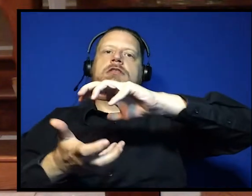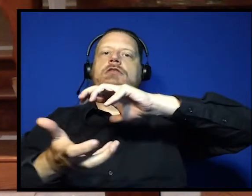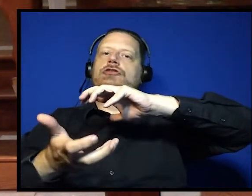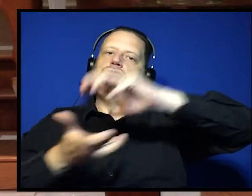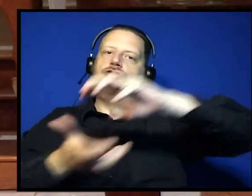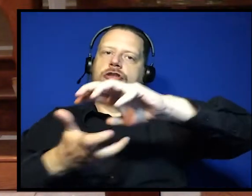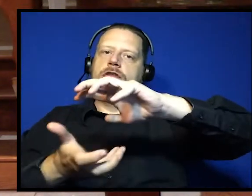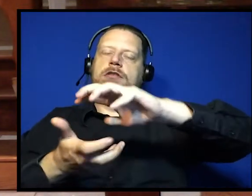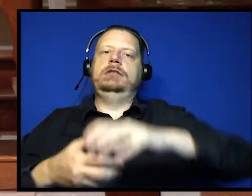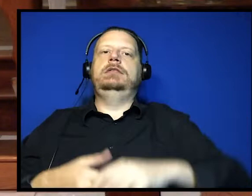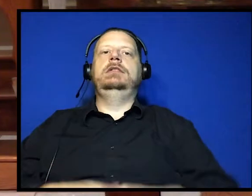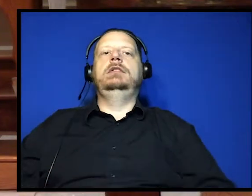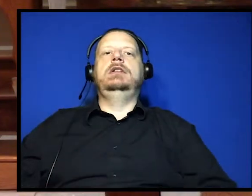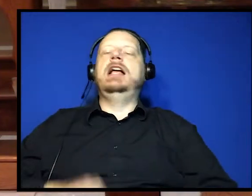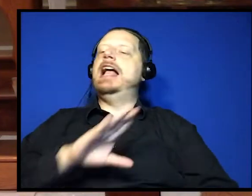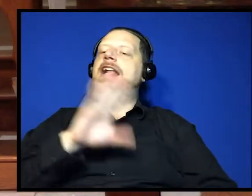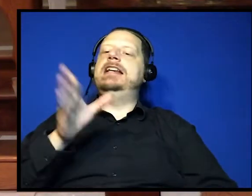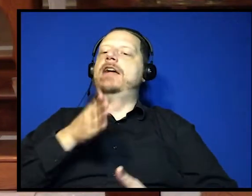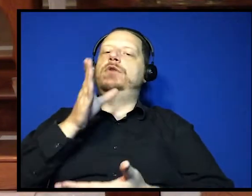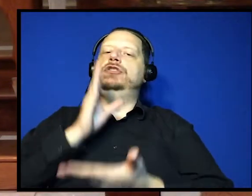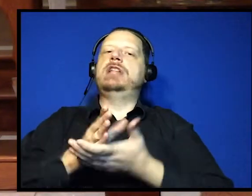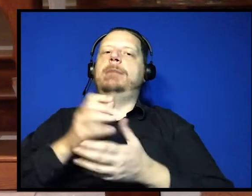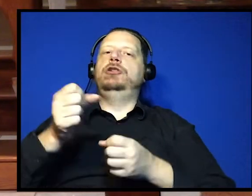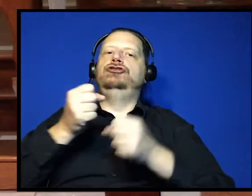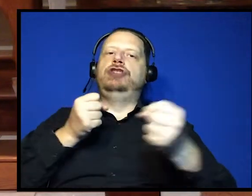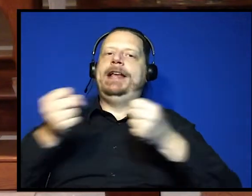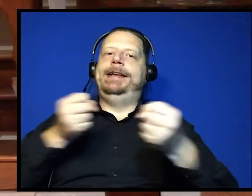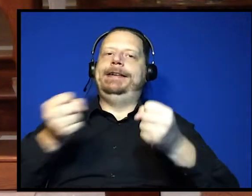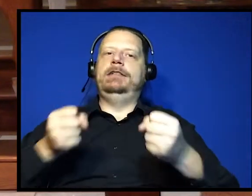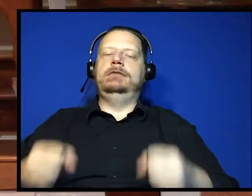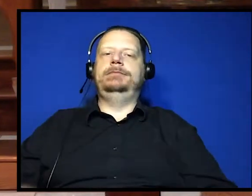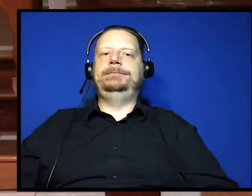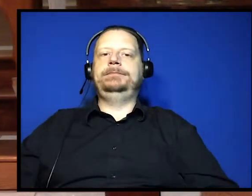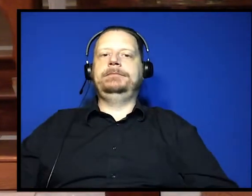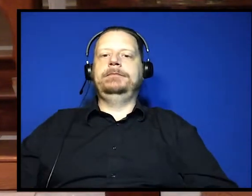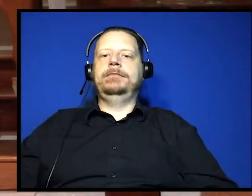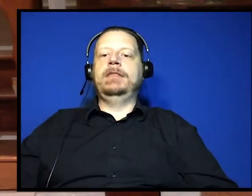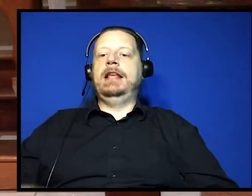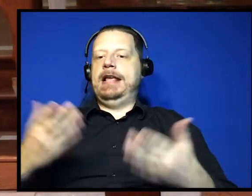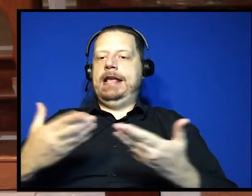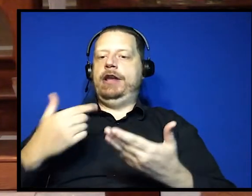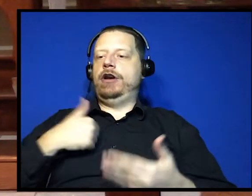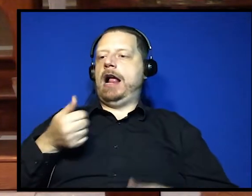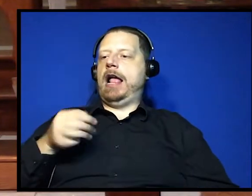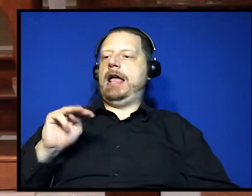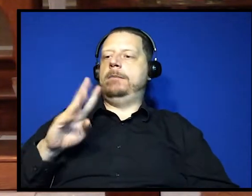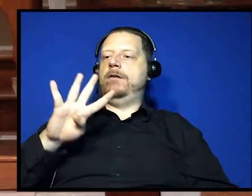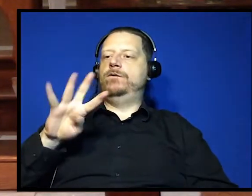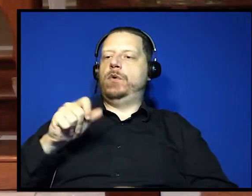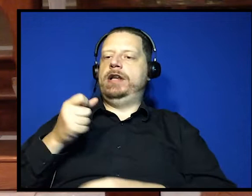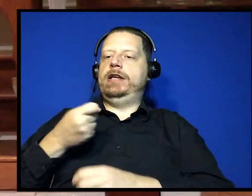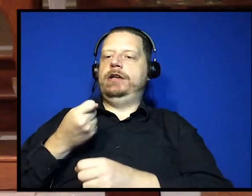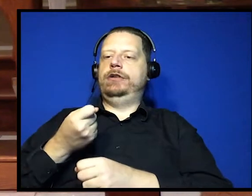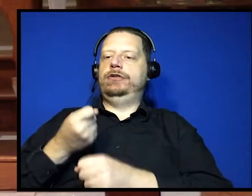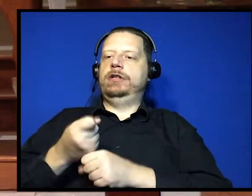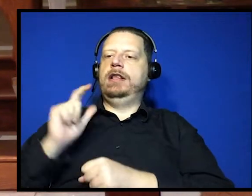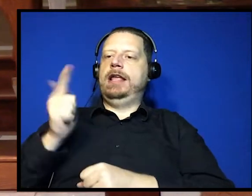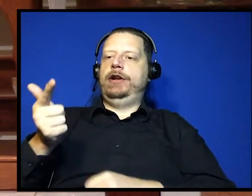shook, and never stopped shaking. And here I am 40 years